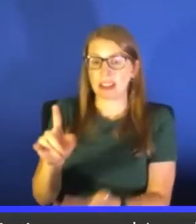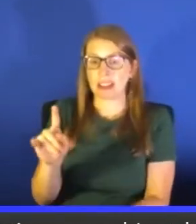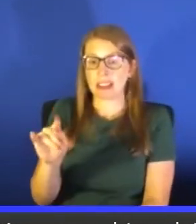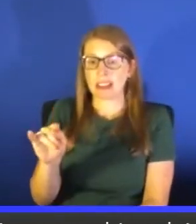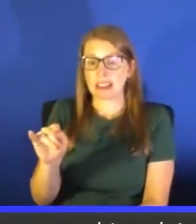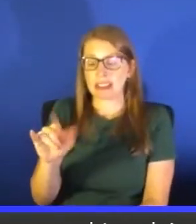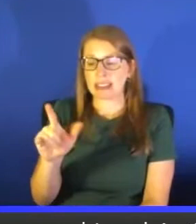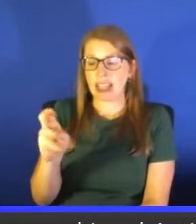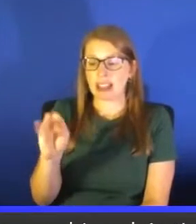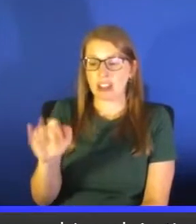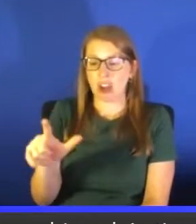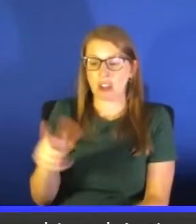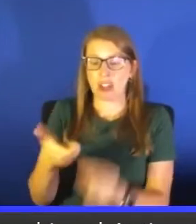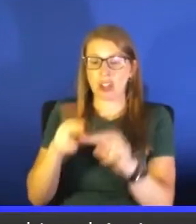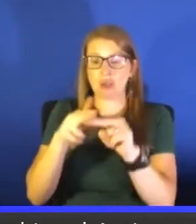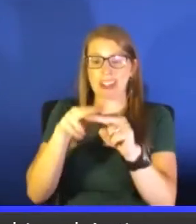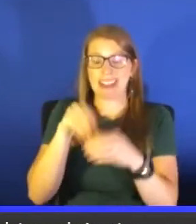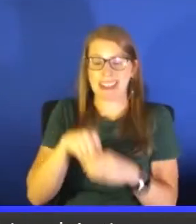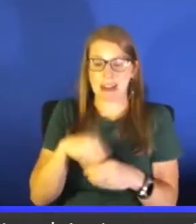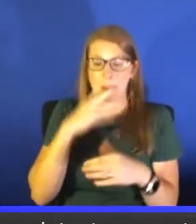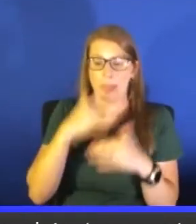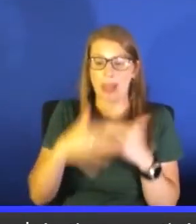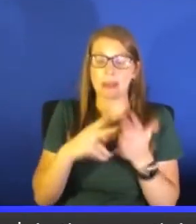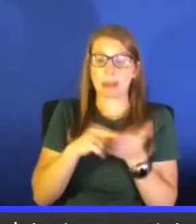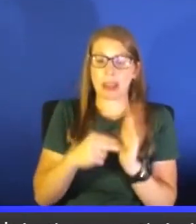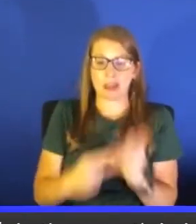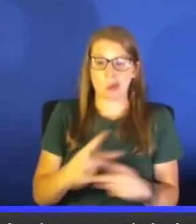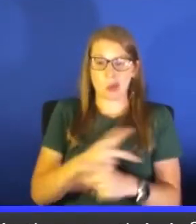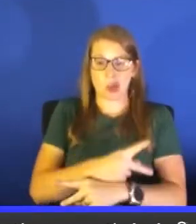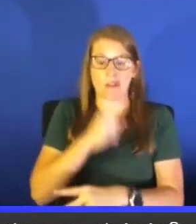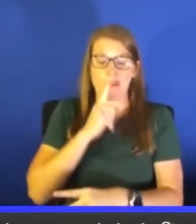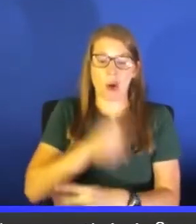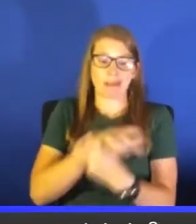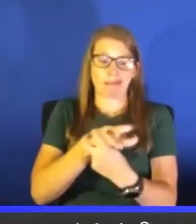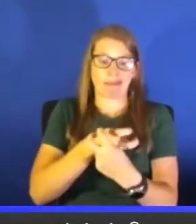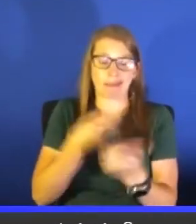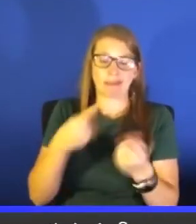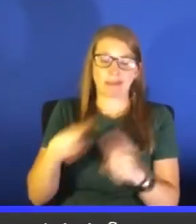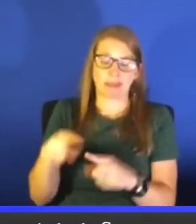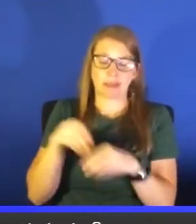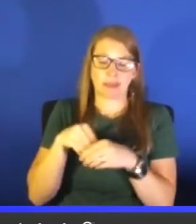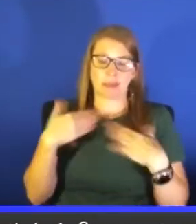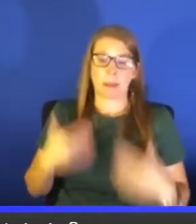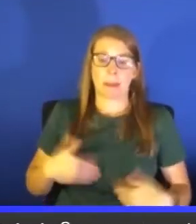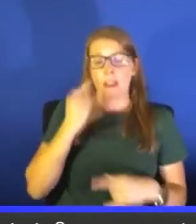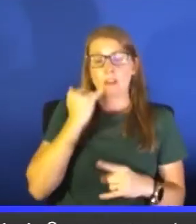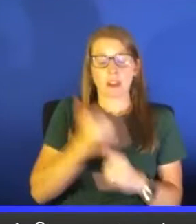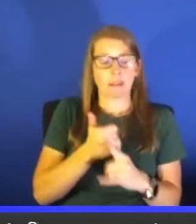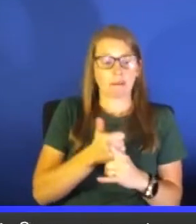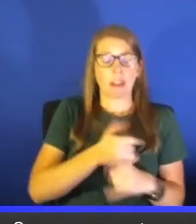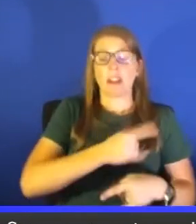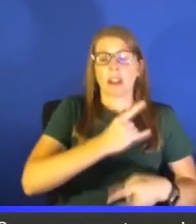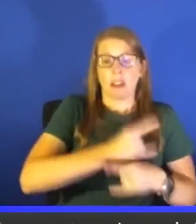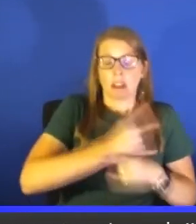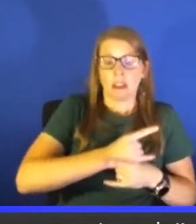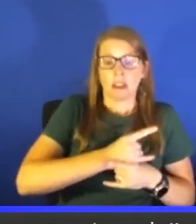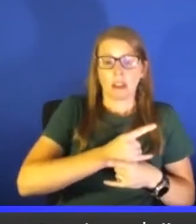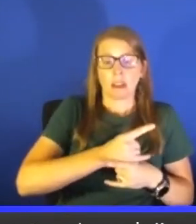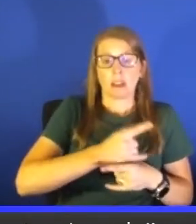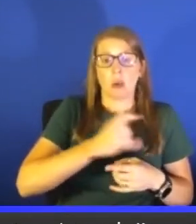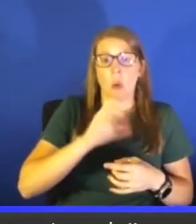increase in the blood, and so that can actually amplify the risk for toxicity. So if you're a heavy drinker or taking something for a hangover,